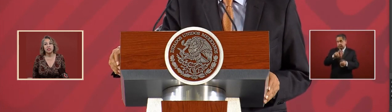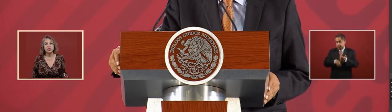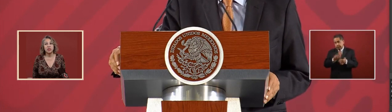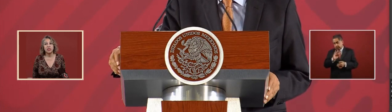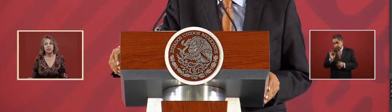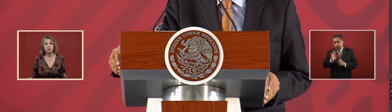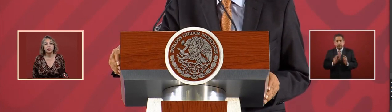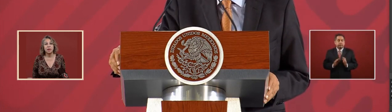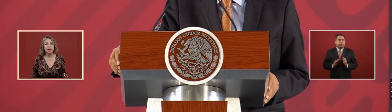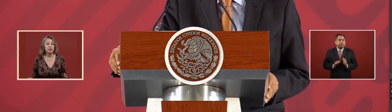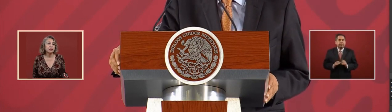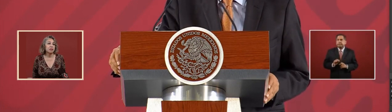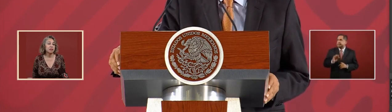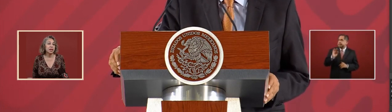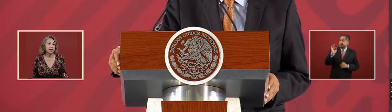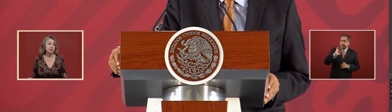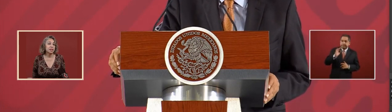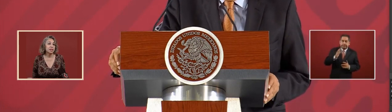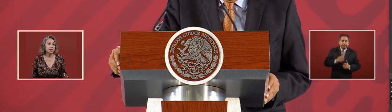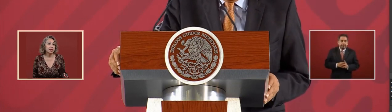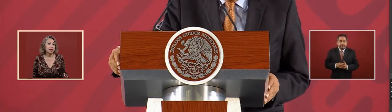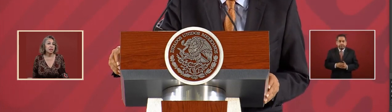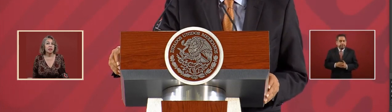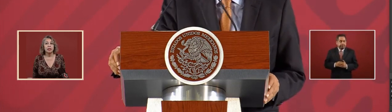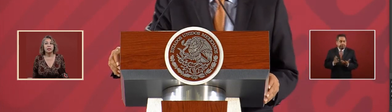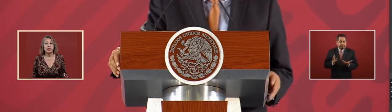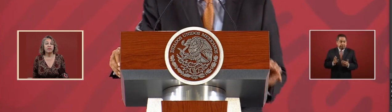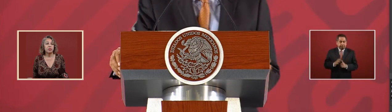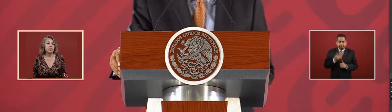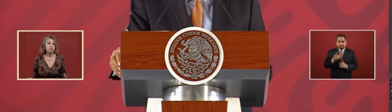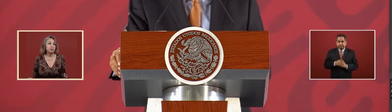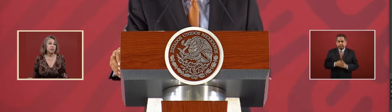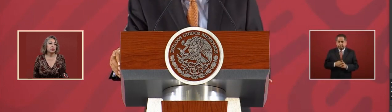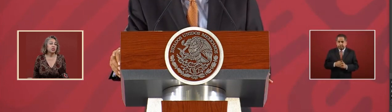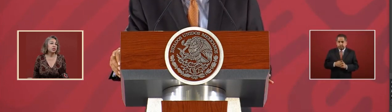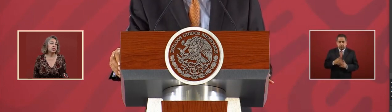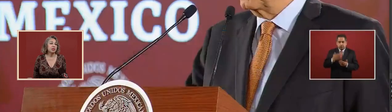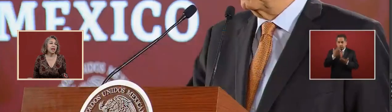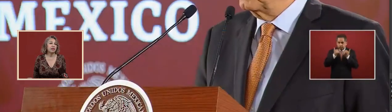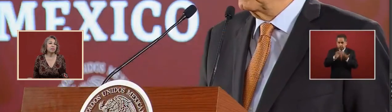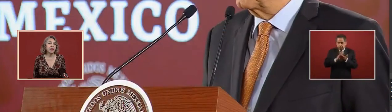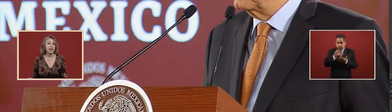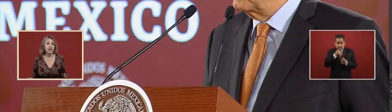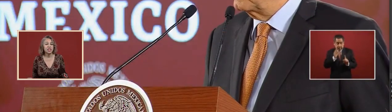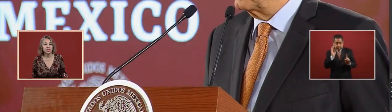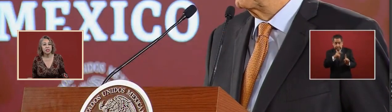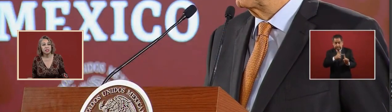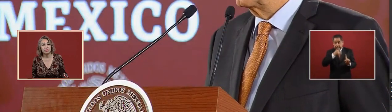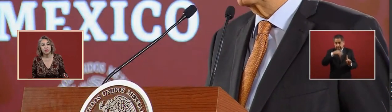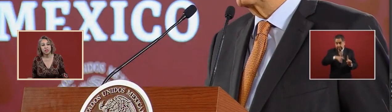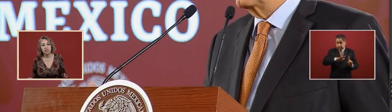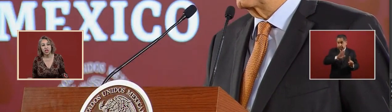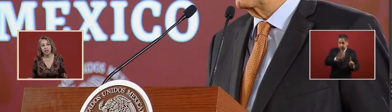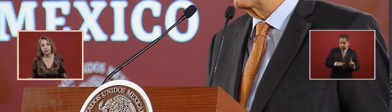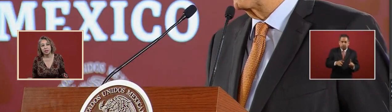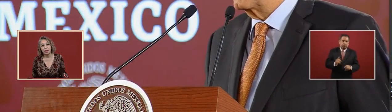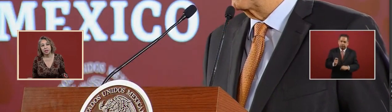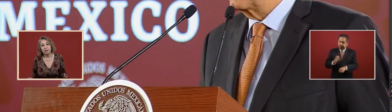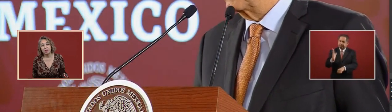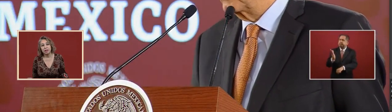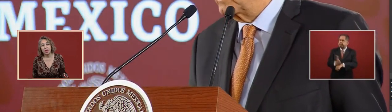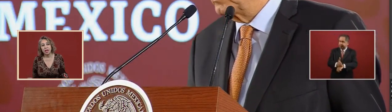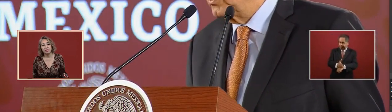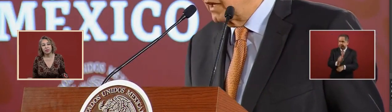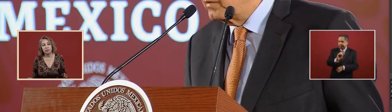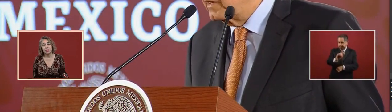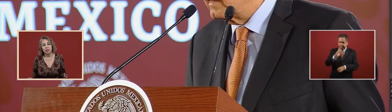a situation that was medical, that if it was due to lack of medications for this child,